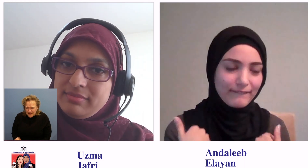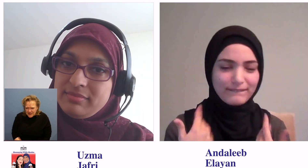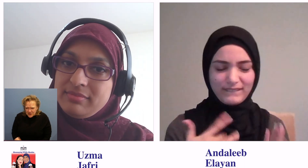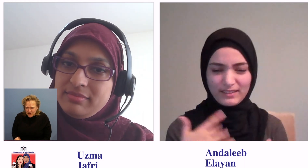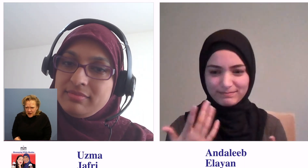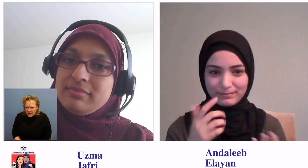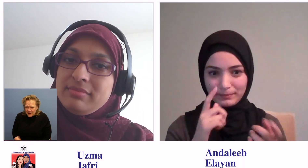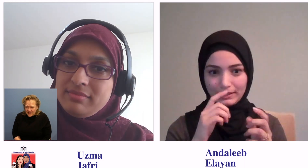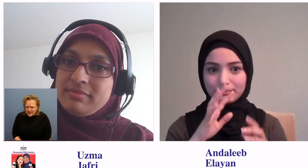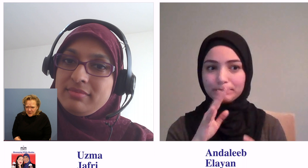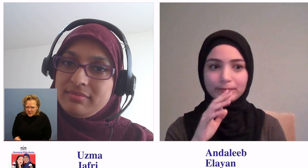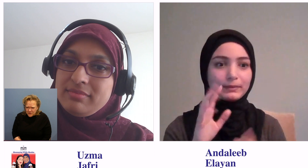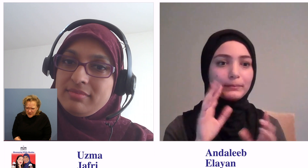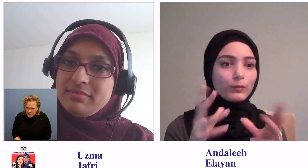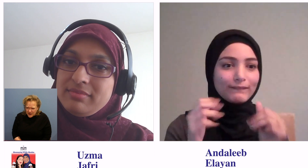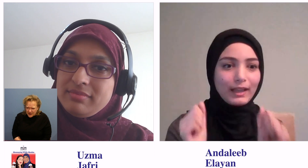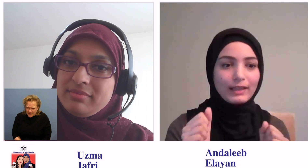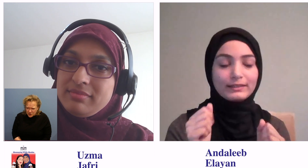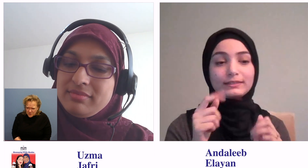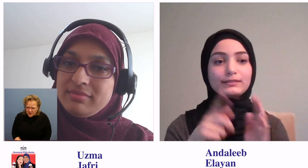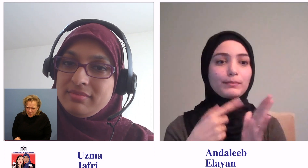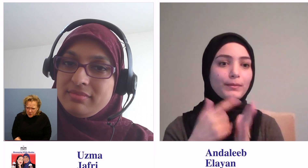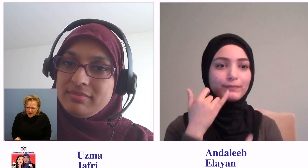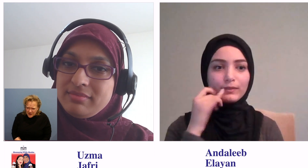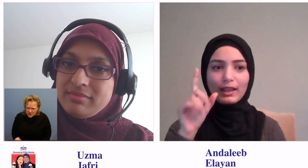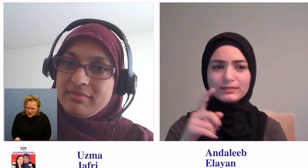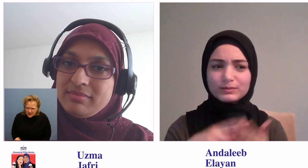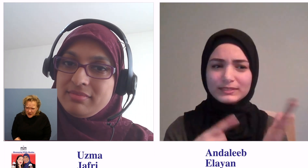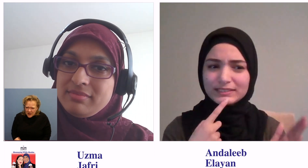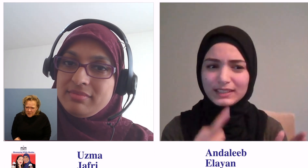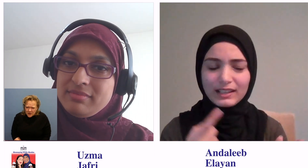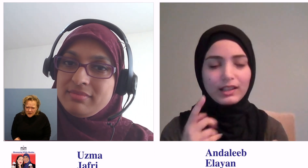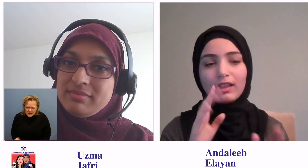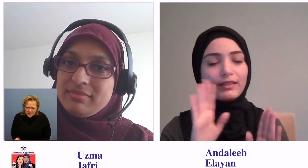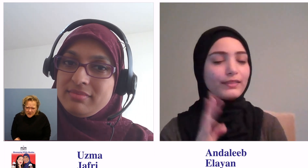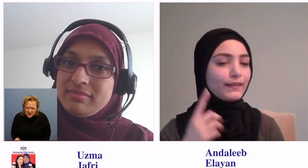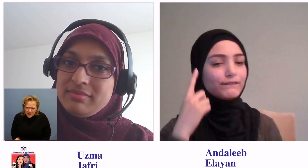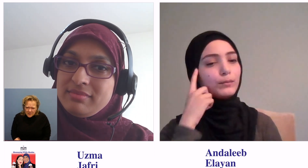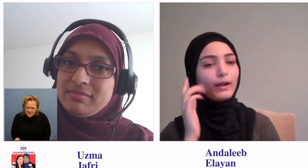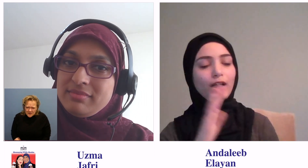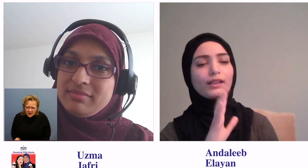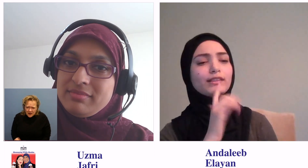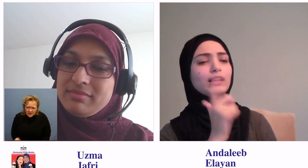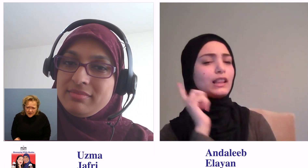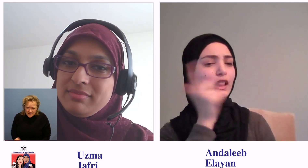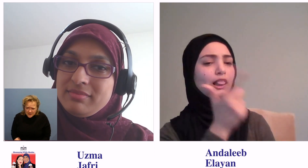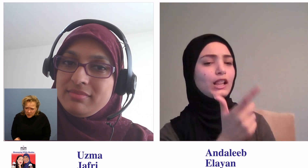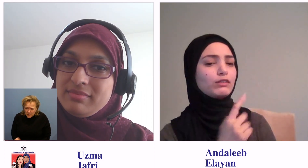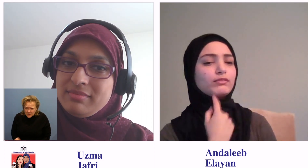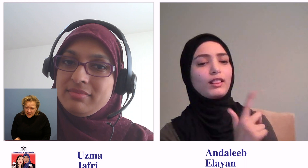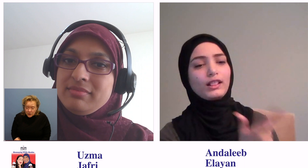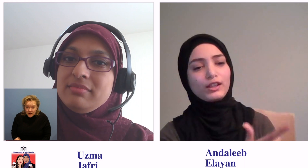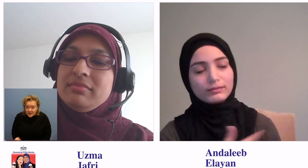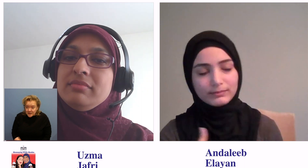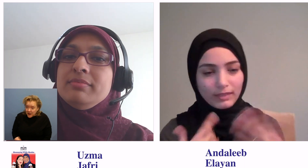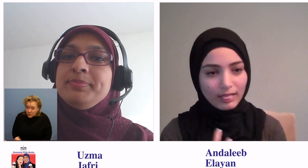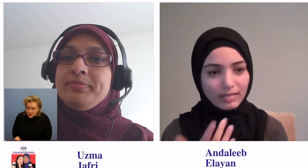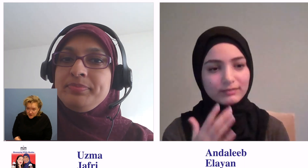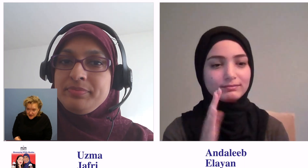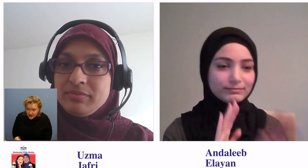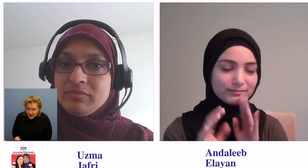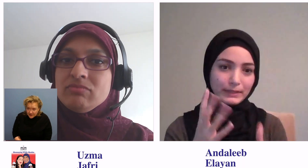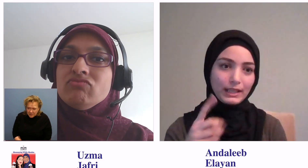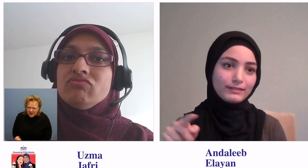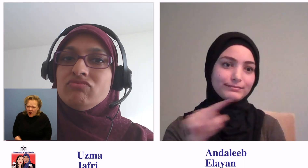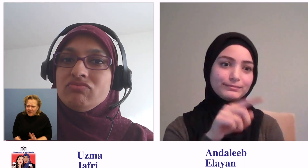being Middle Eastern, and it was frustrating in terms of communication because sometimes I didn't see what people said, or I'd ask them, Hey,